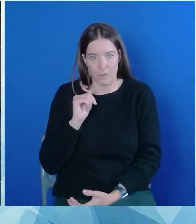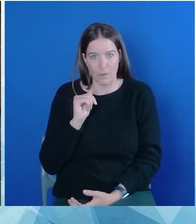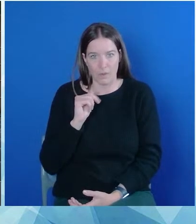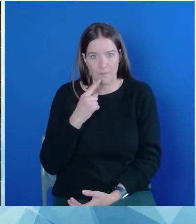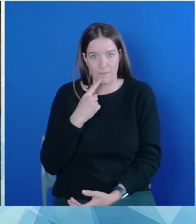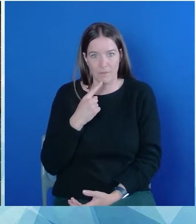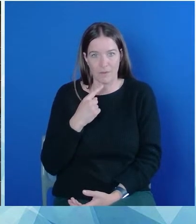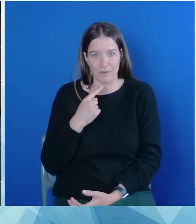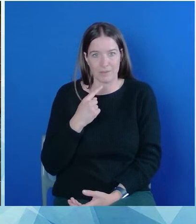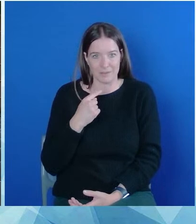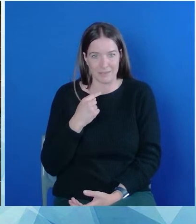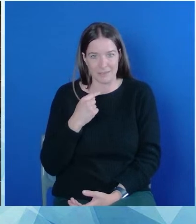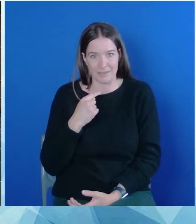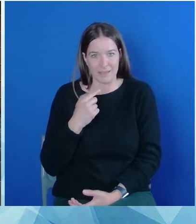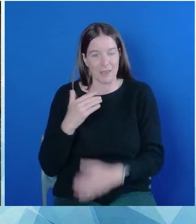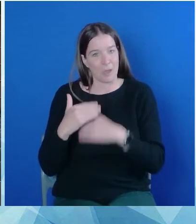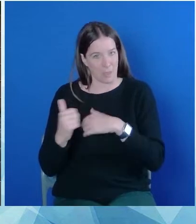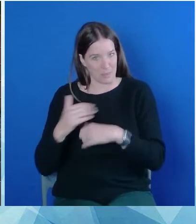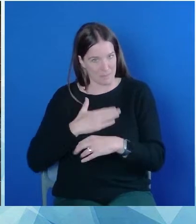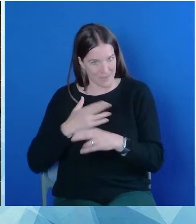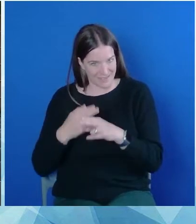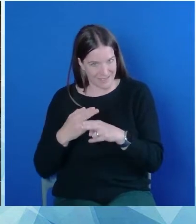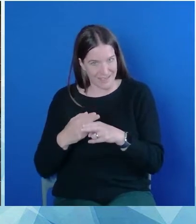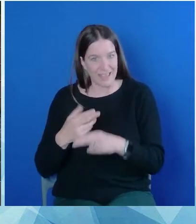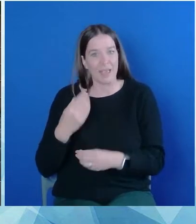Thank you for calling my name.